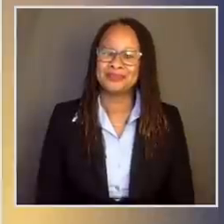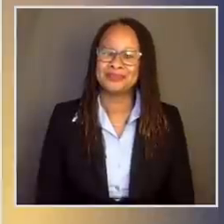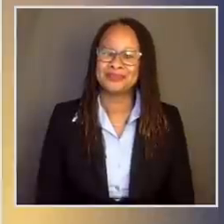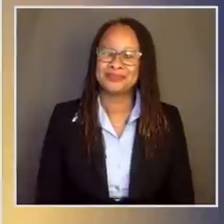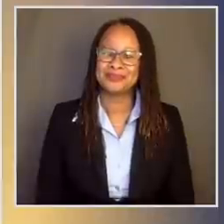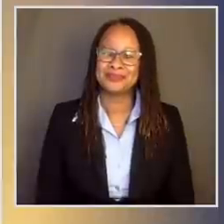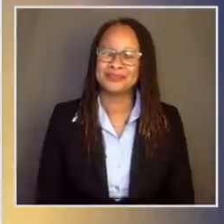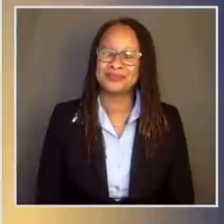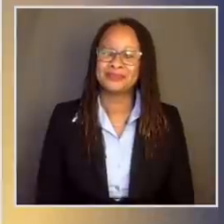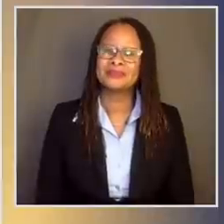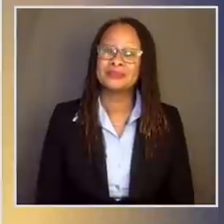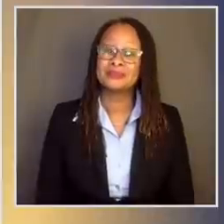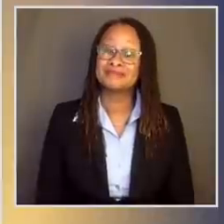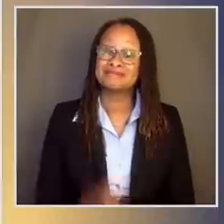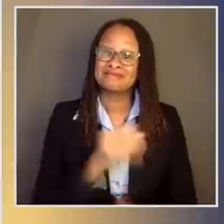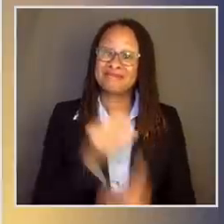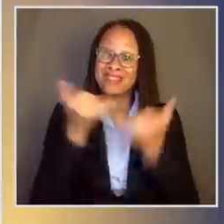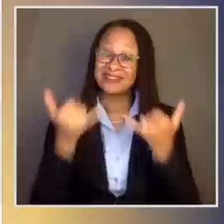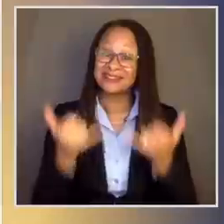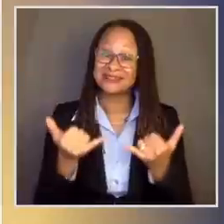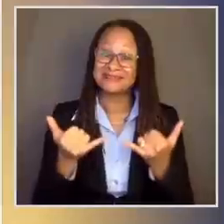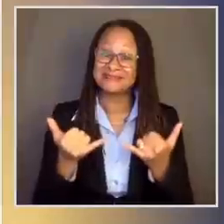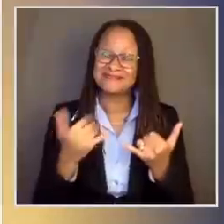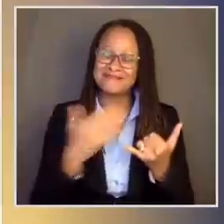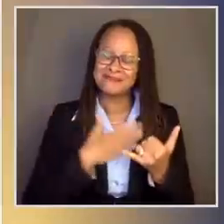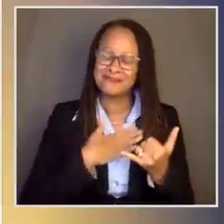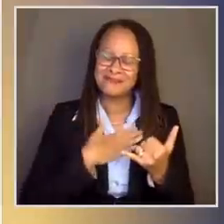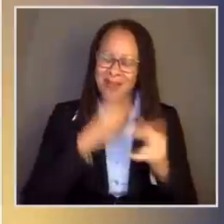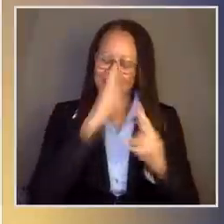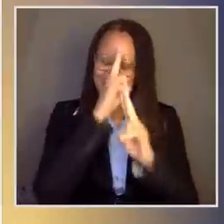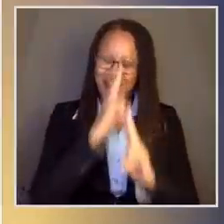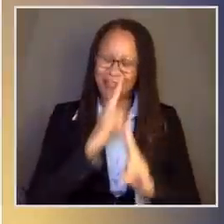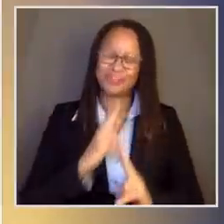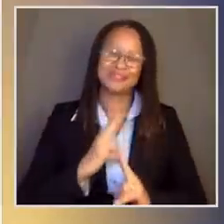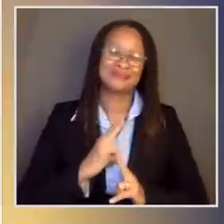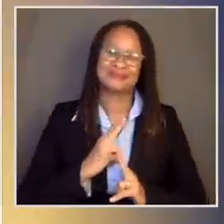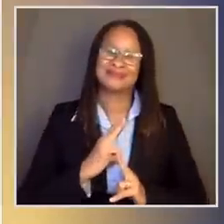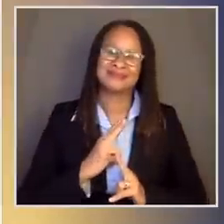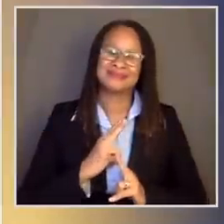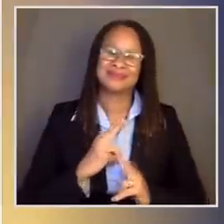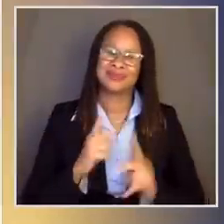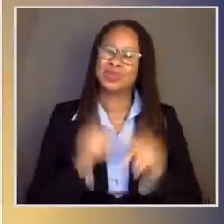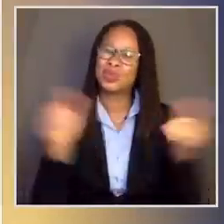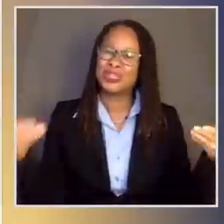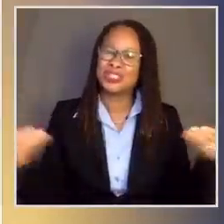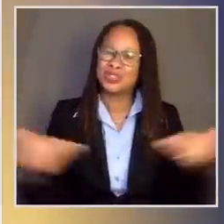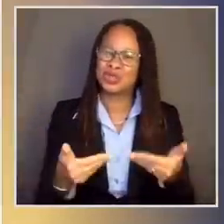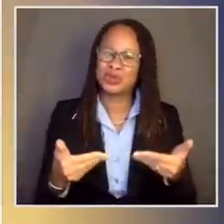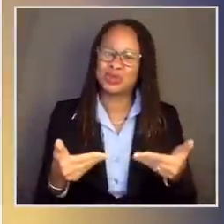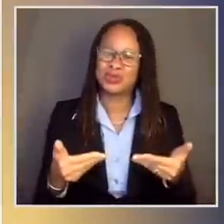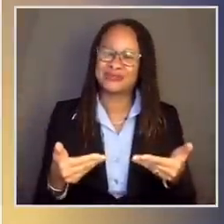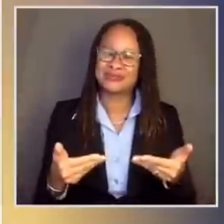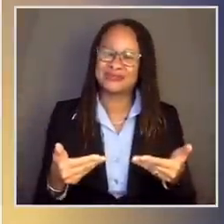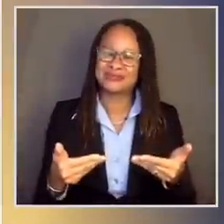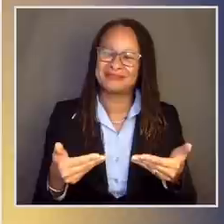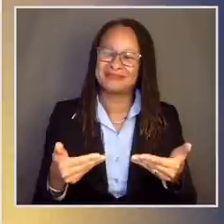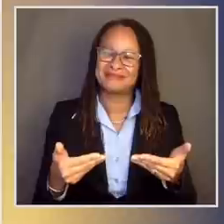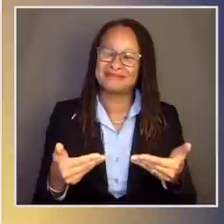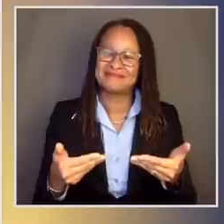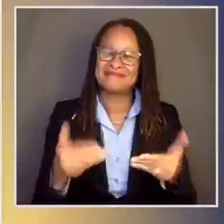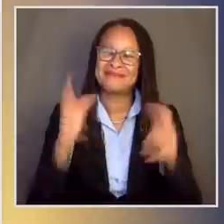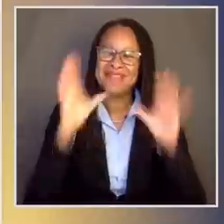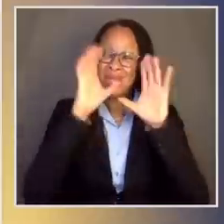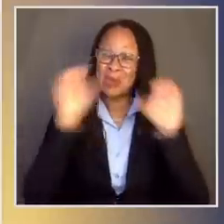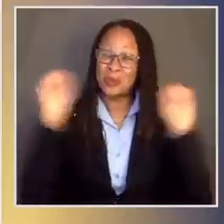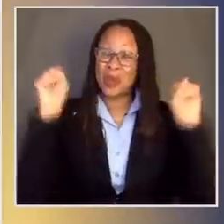And it is now my great honor to introduce the president-elect